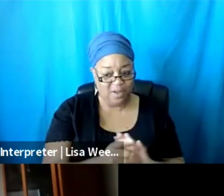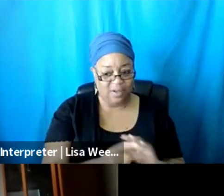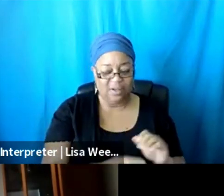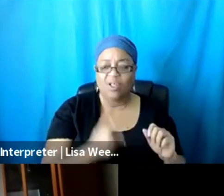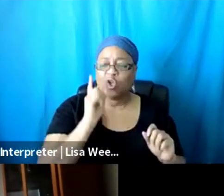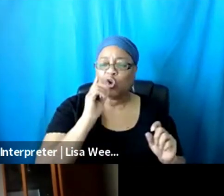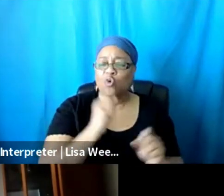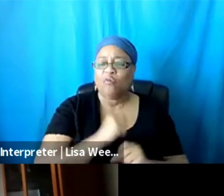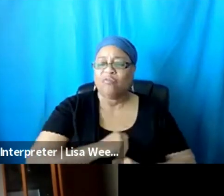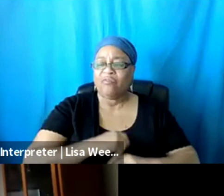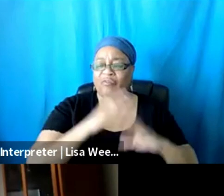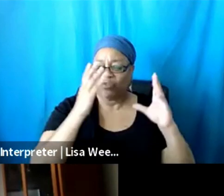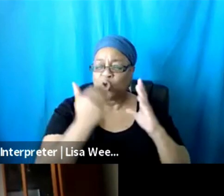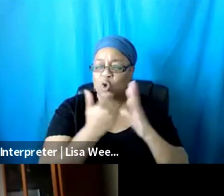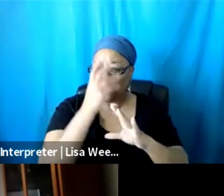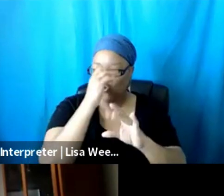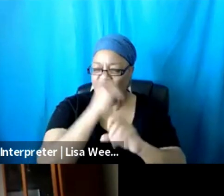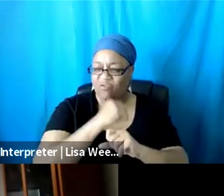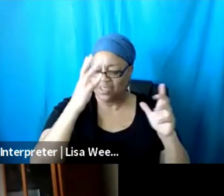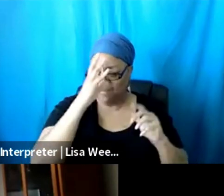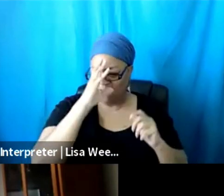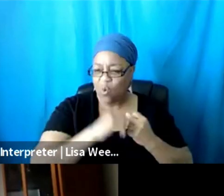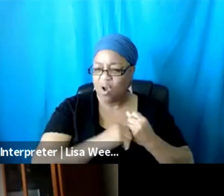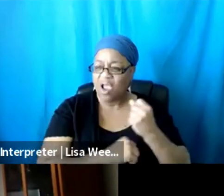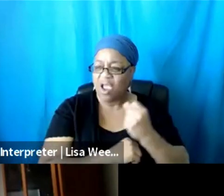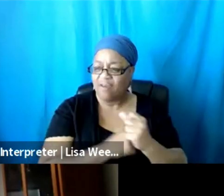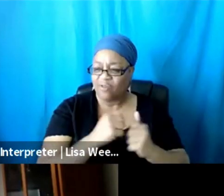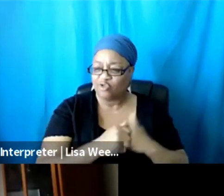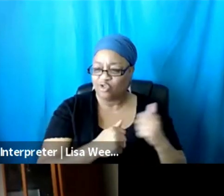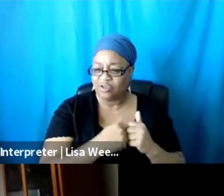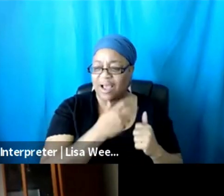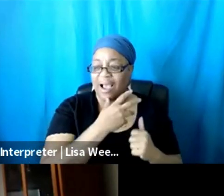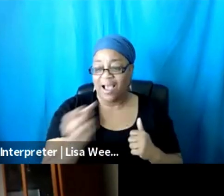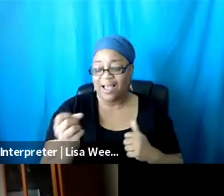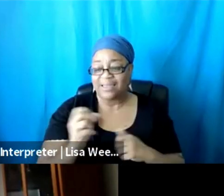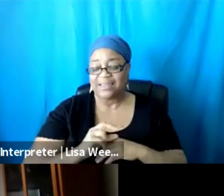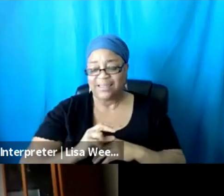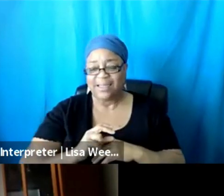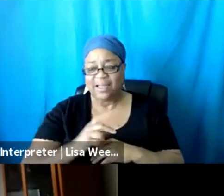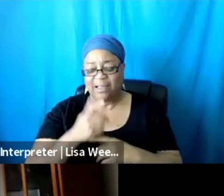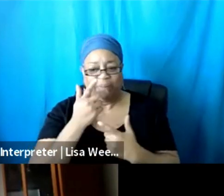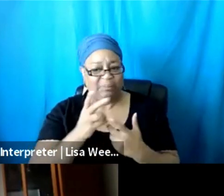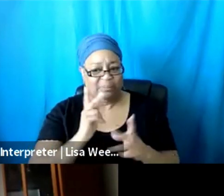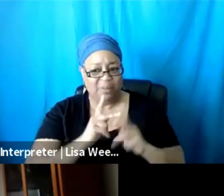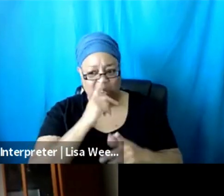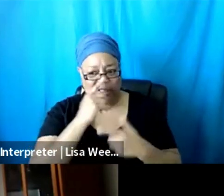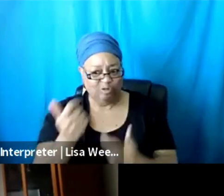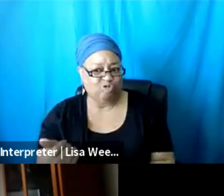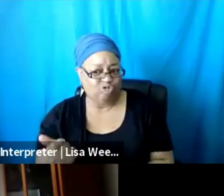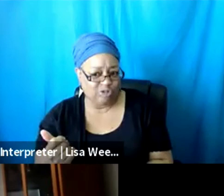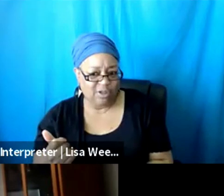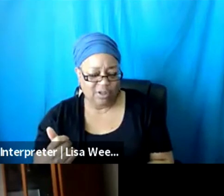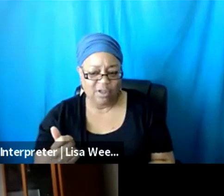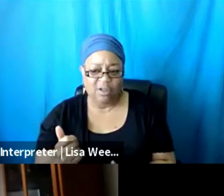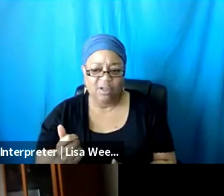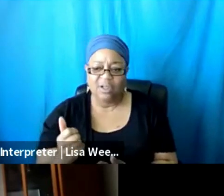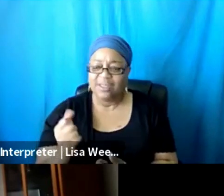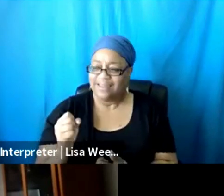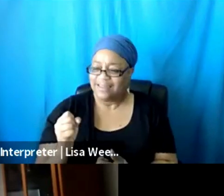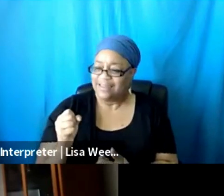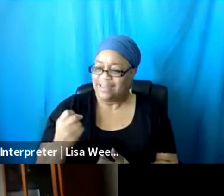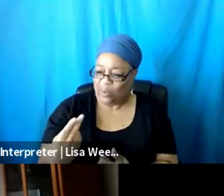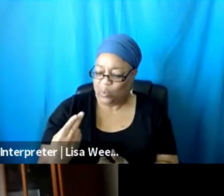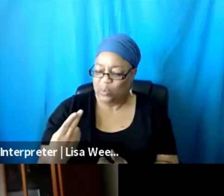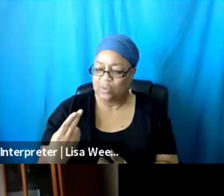for infrastructure, and I would say the wider breadth of stakeholders interested in infrastructure and how it